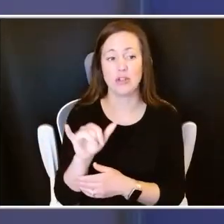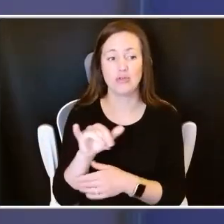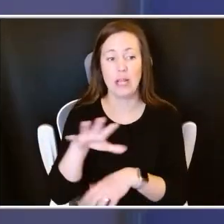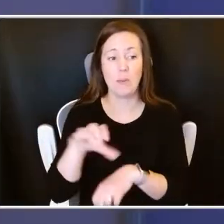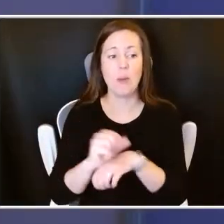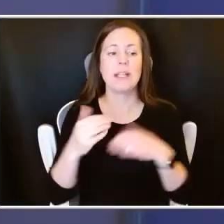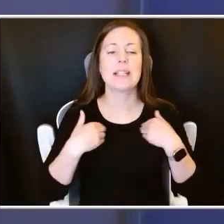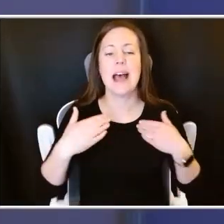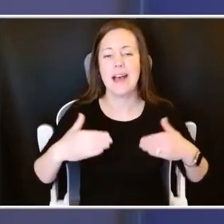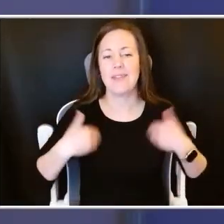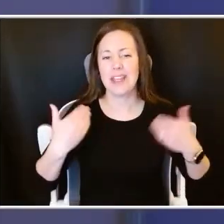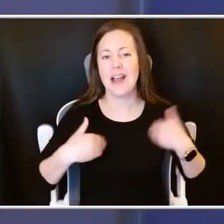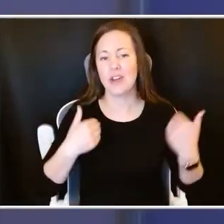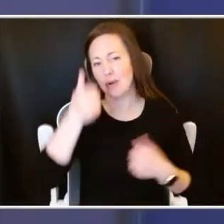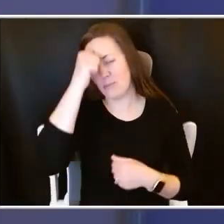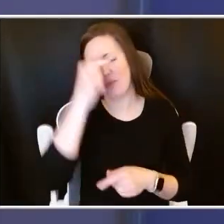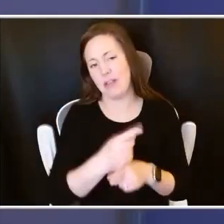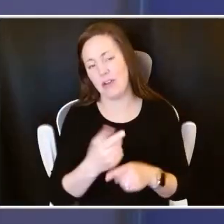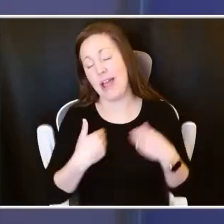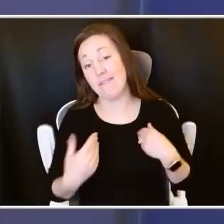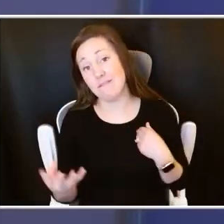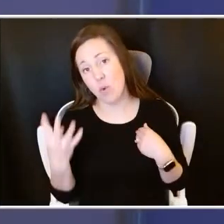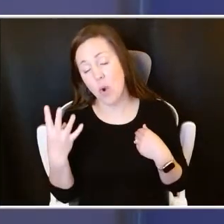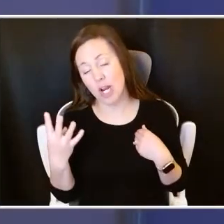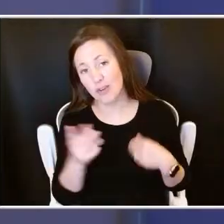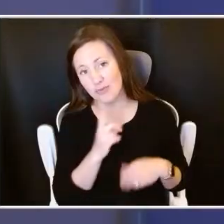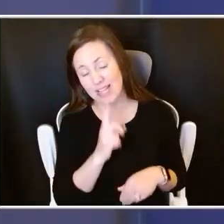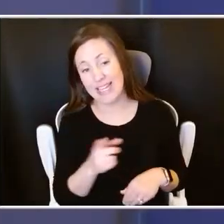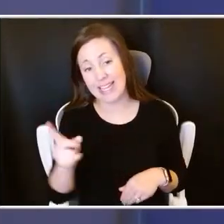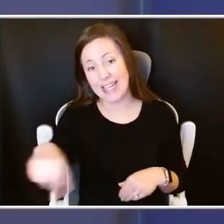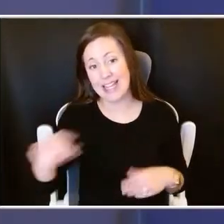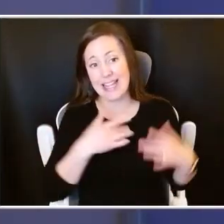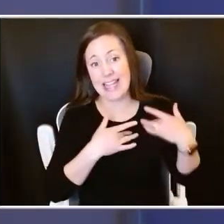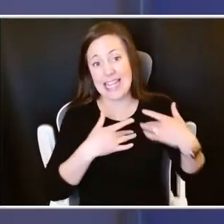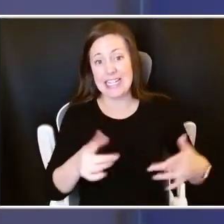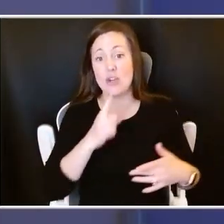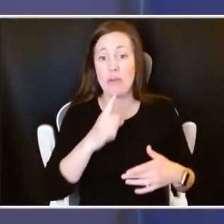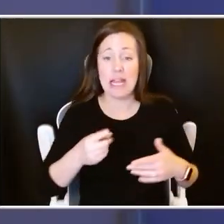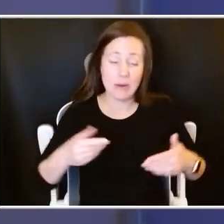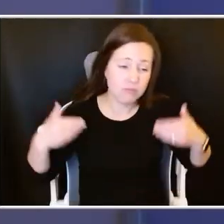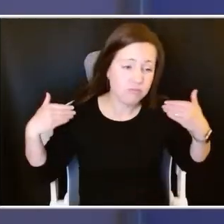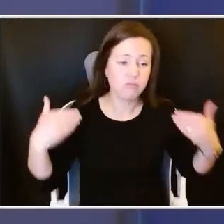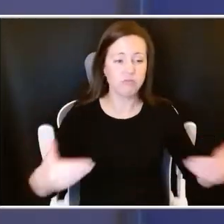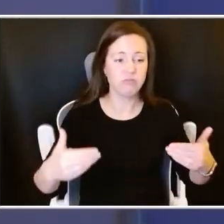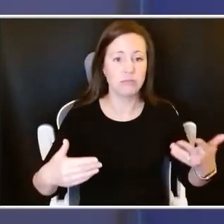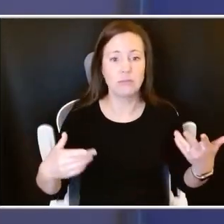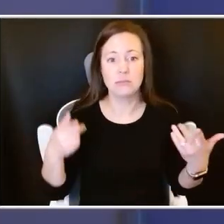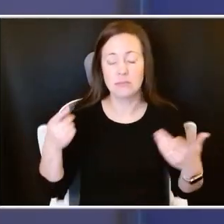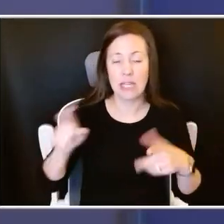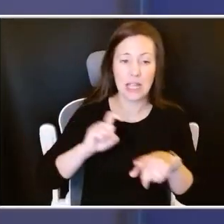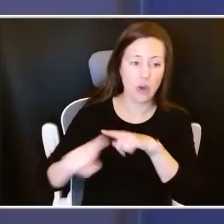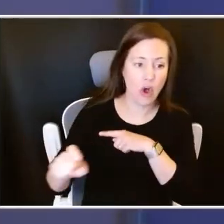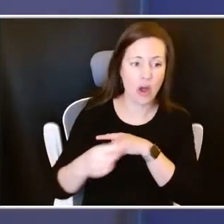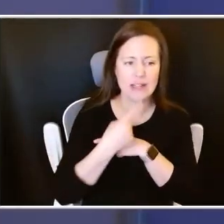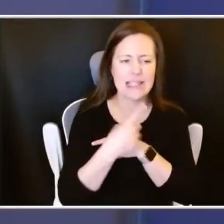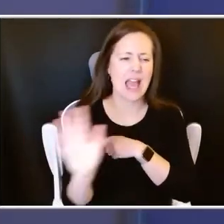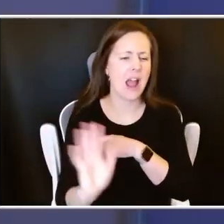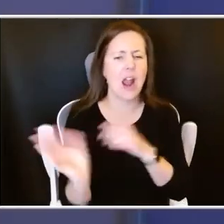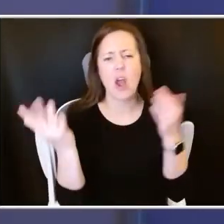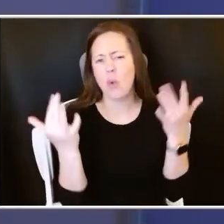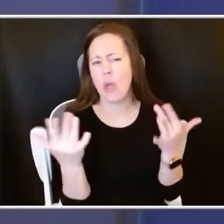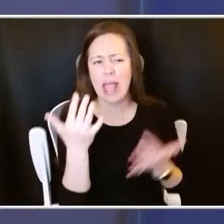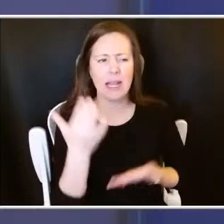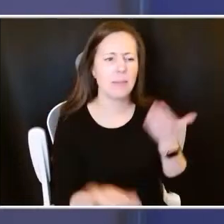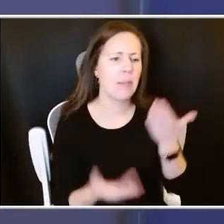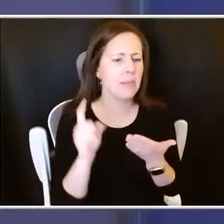have 4 younger brothers that tend to take the bull by the horns, and they called you and said, wait a minute, we may want you to go to KU,